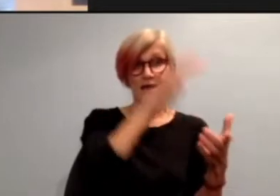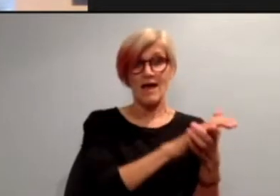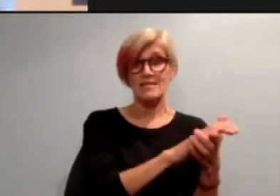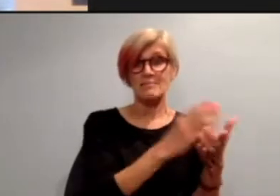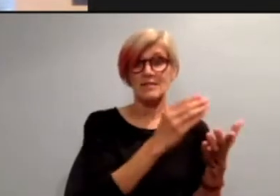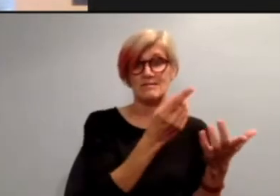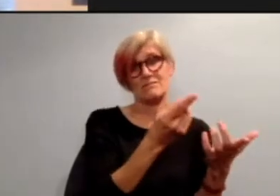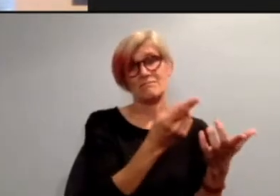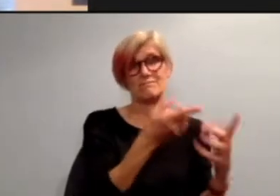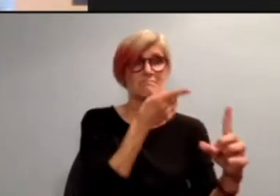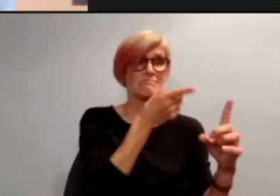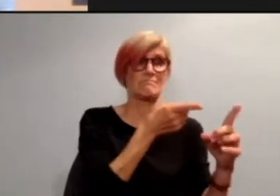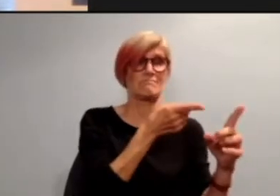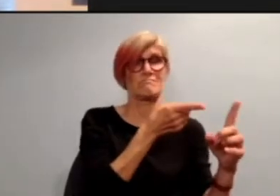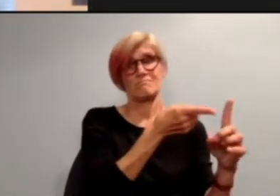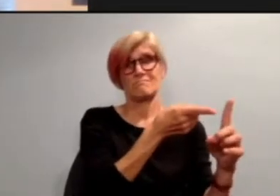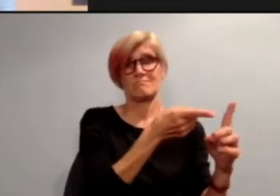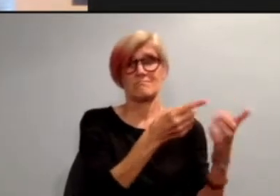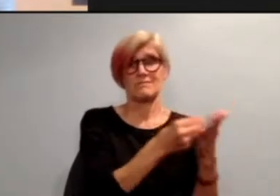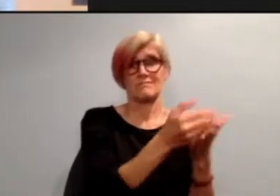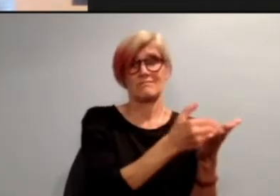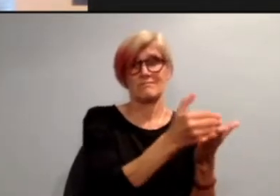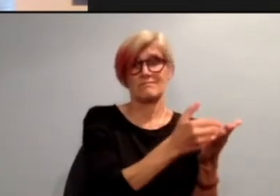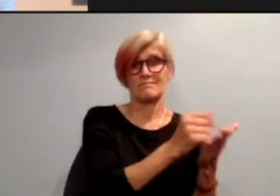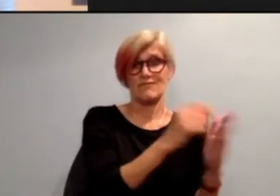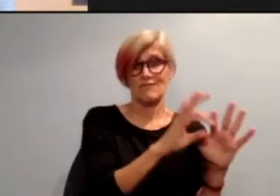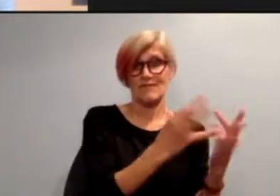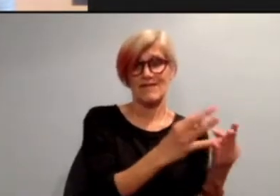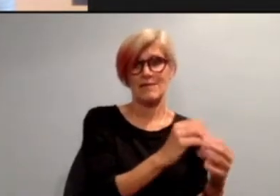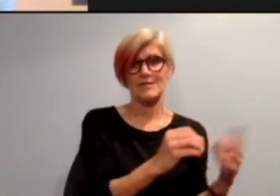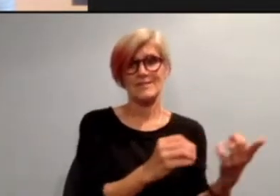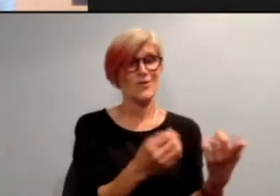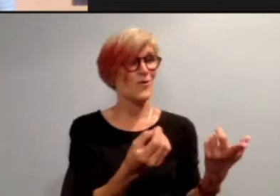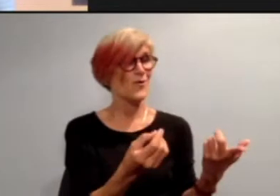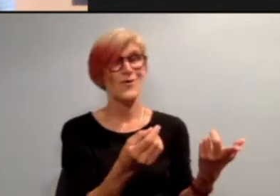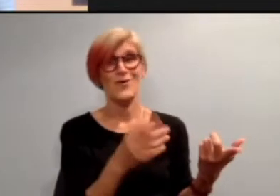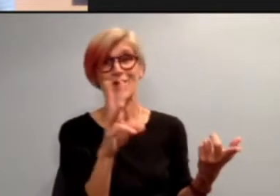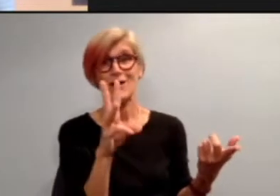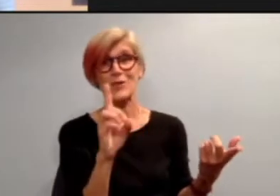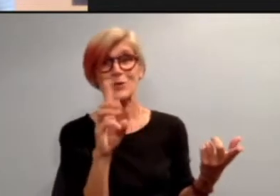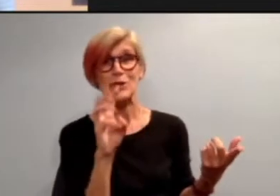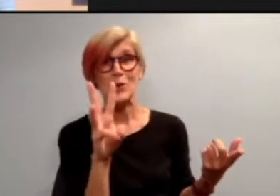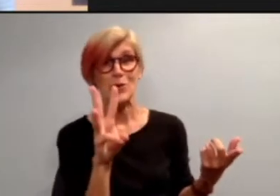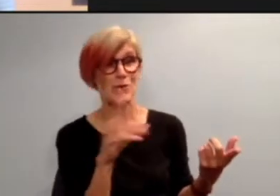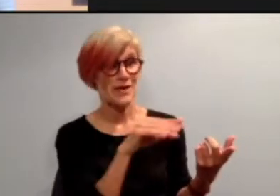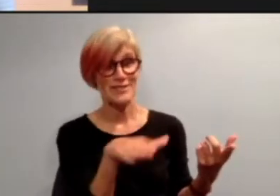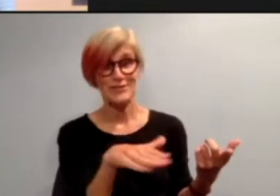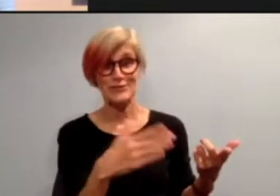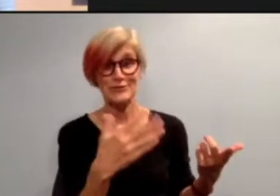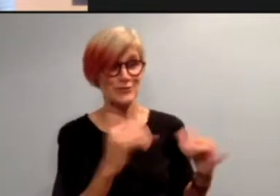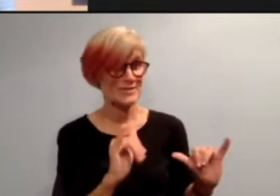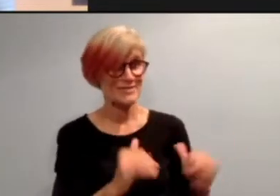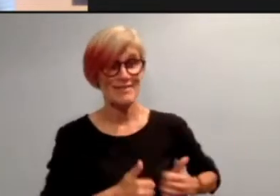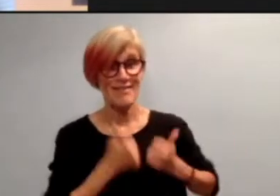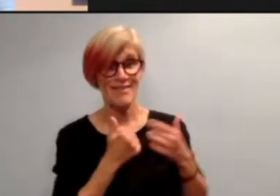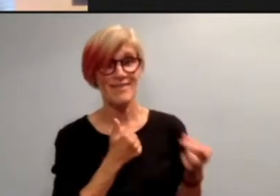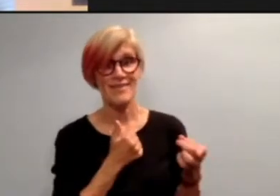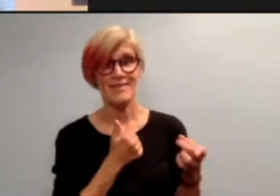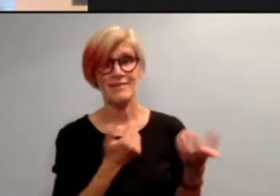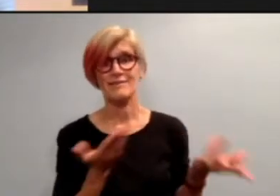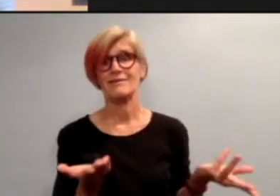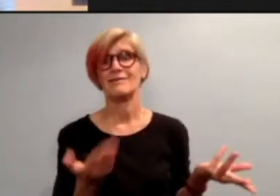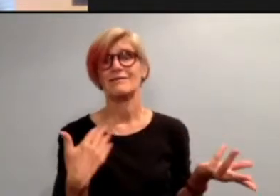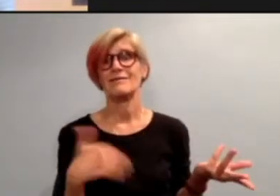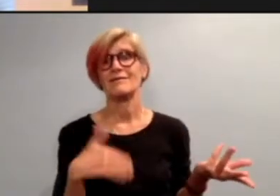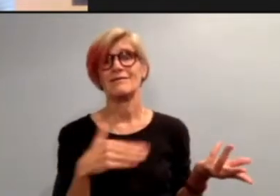I can only imagine for the widows and the children who are surviving, who have survived, what it's going to be like to try to